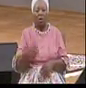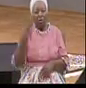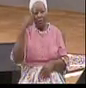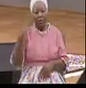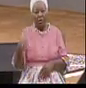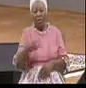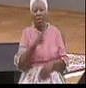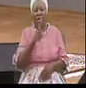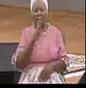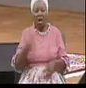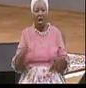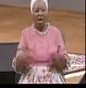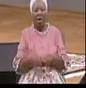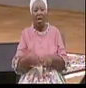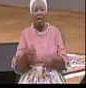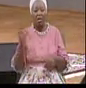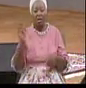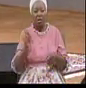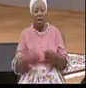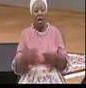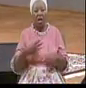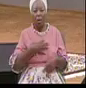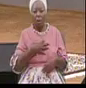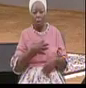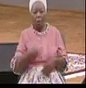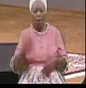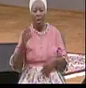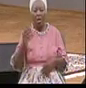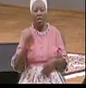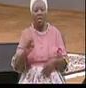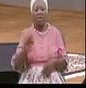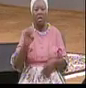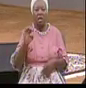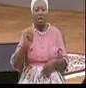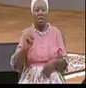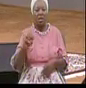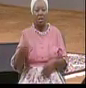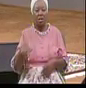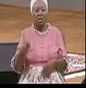whitest sepulchres, which indeed appear